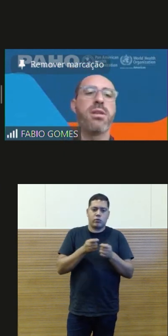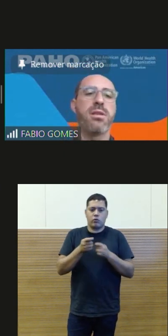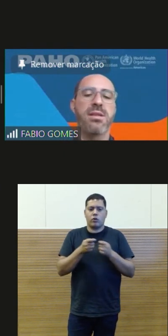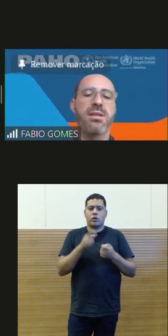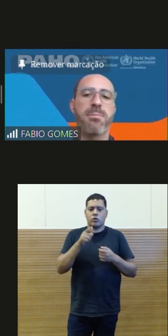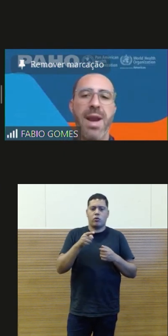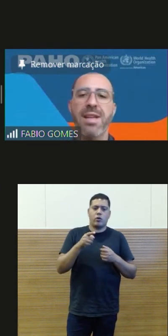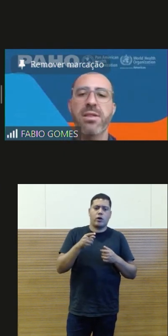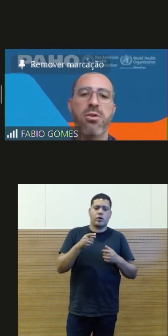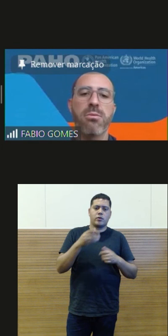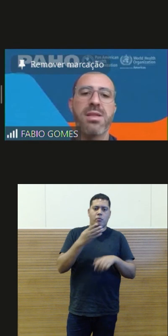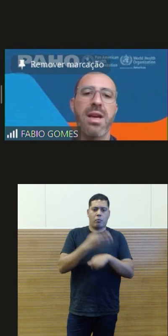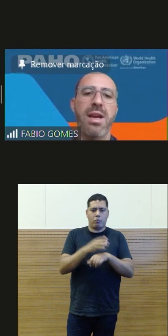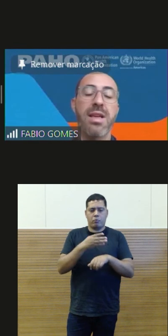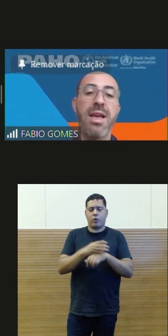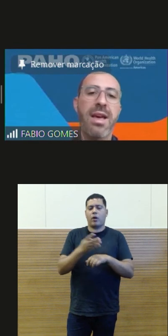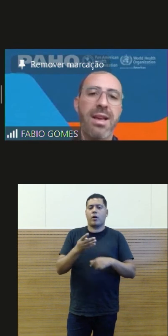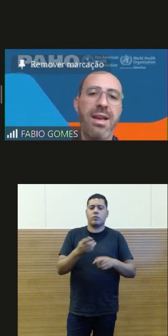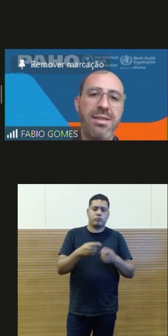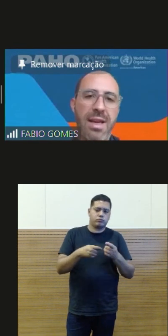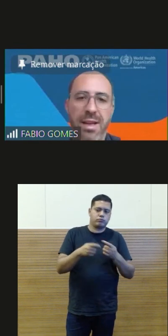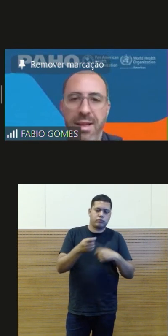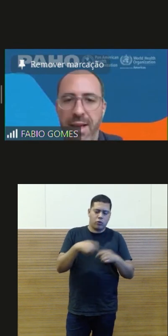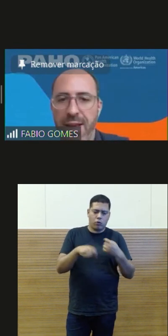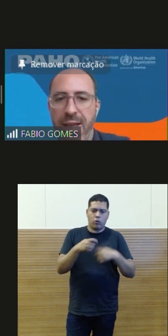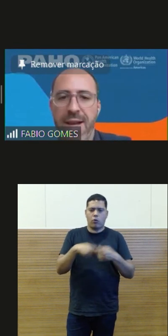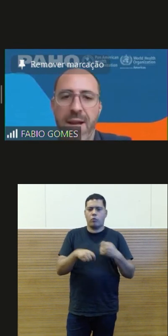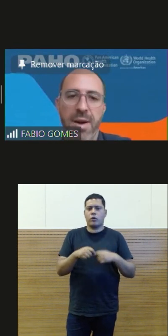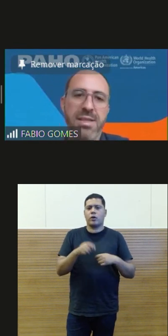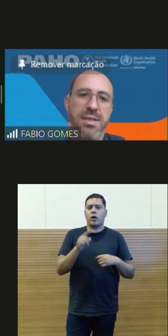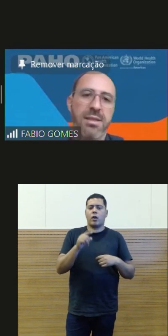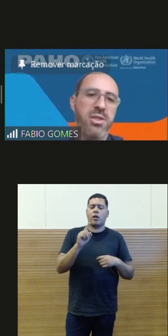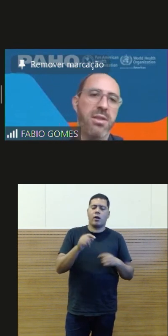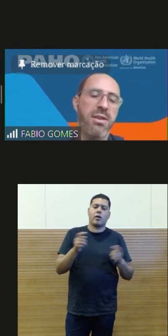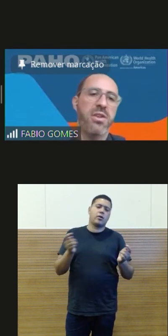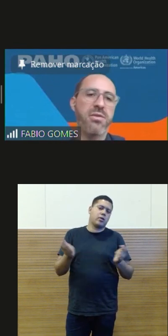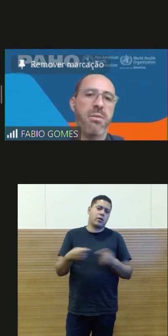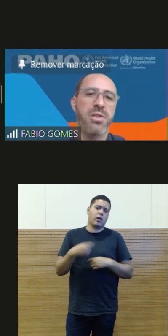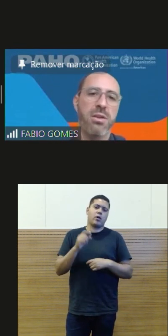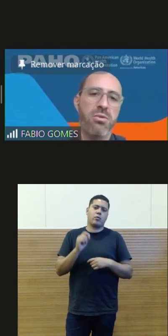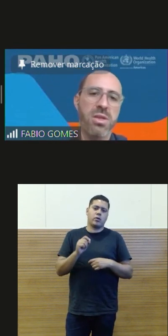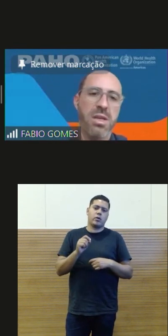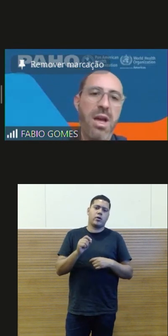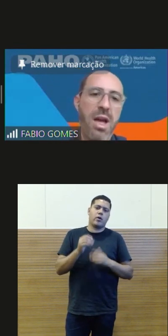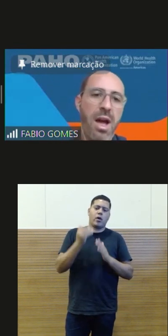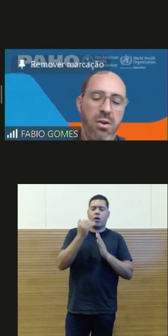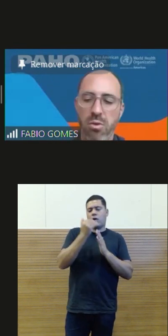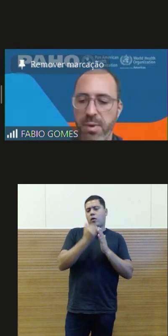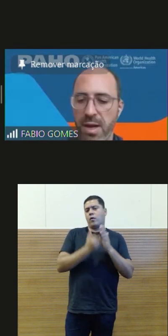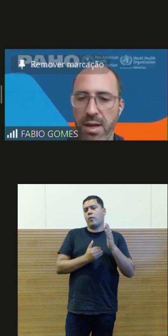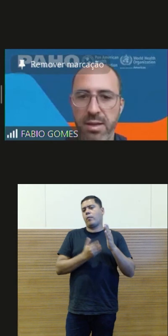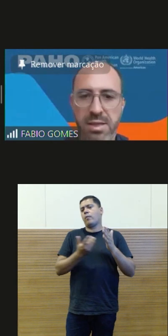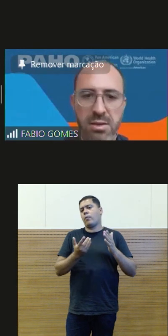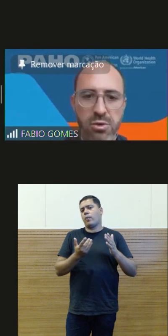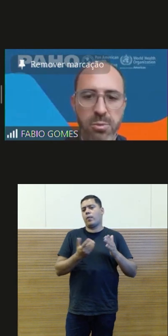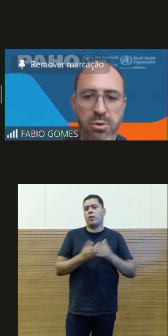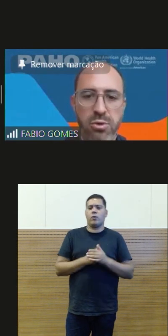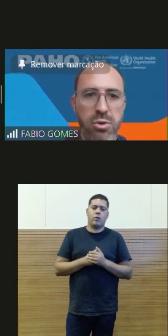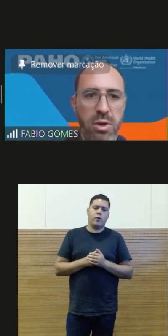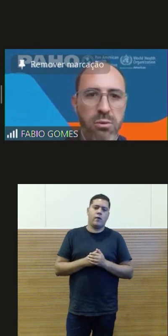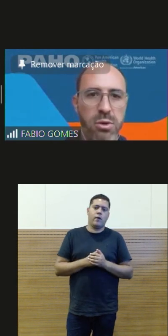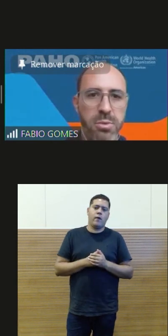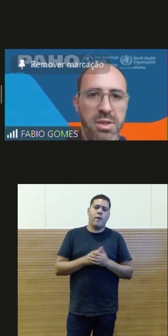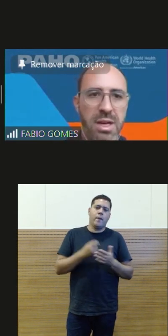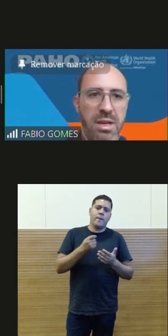and we can see that the reduction of these commercial practices are